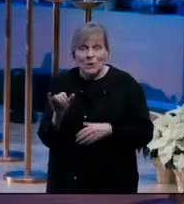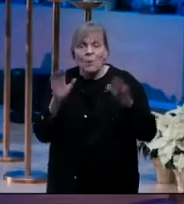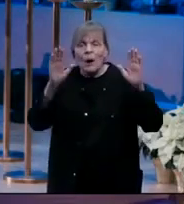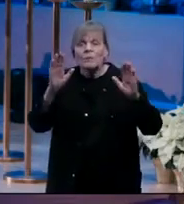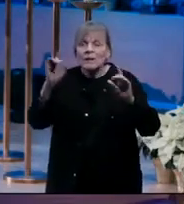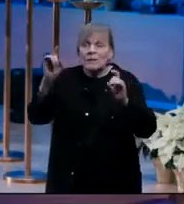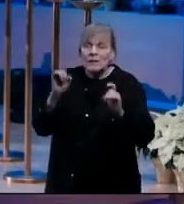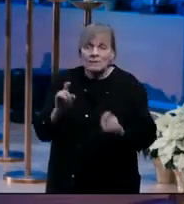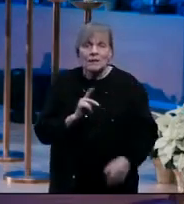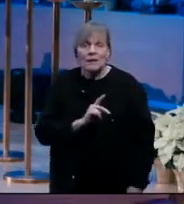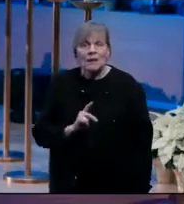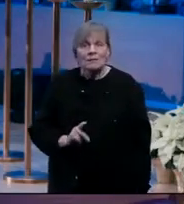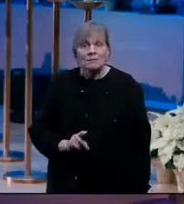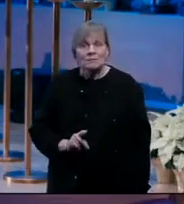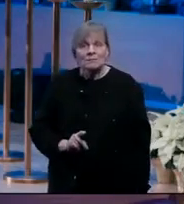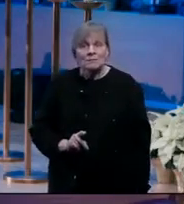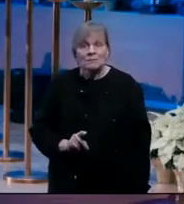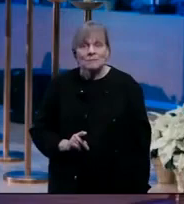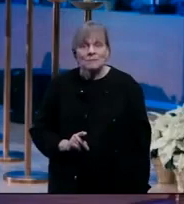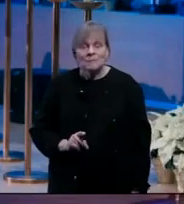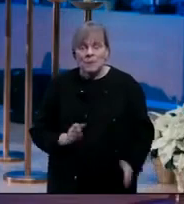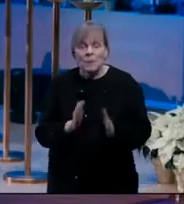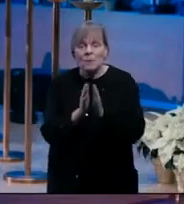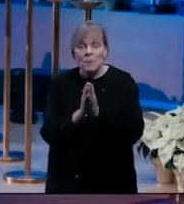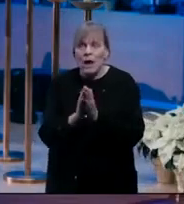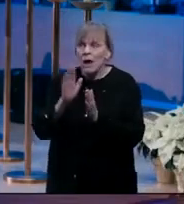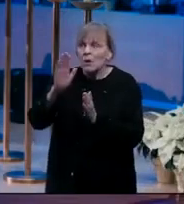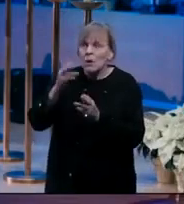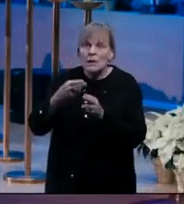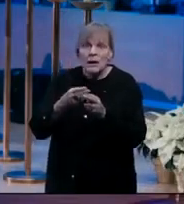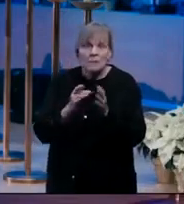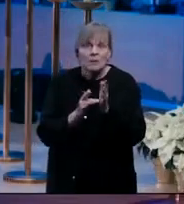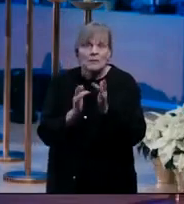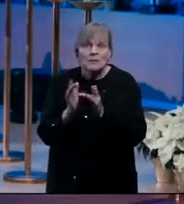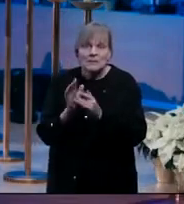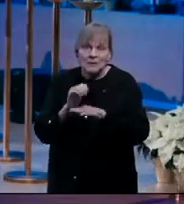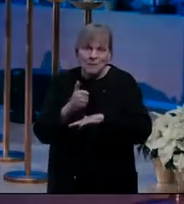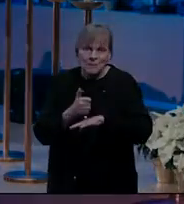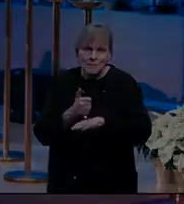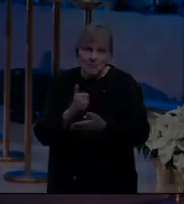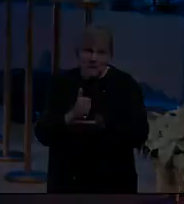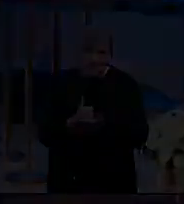incredible gift of the King. We pray this in your name, Jesus. Amen.